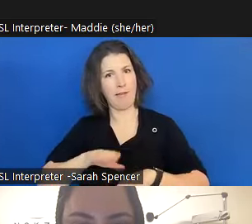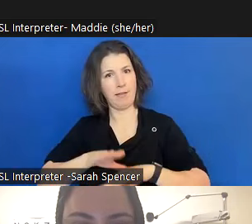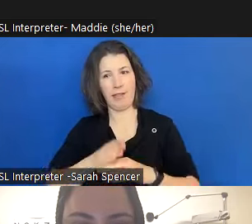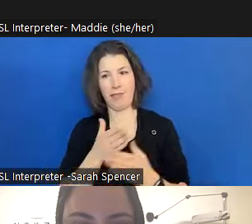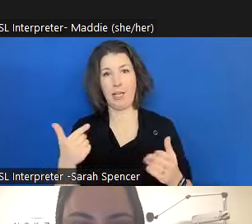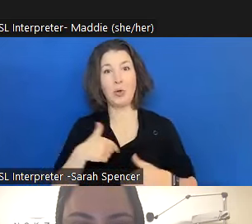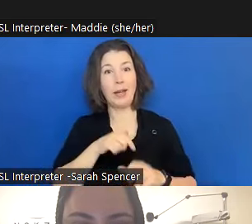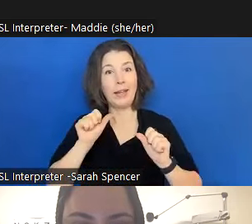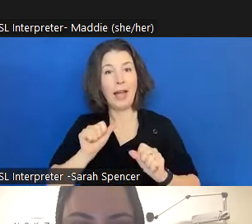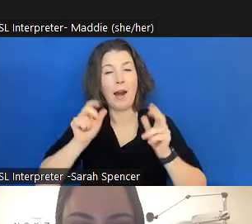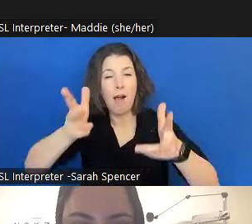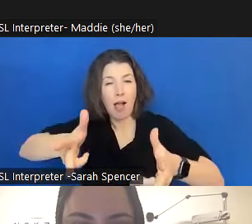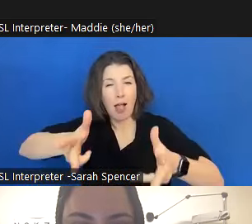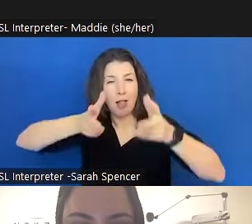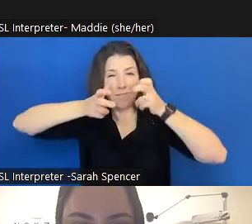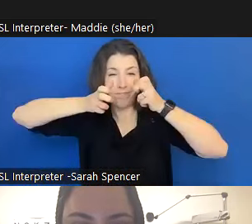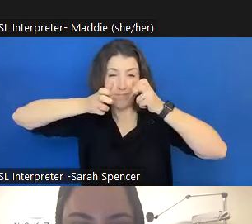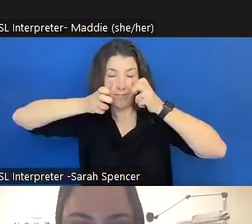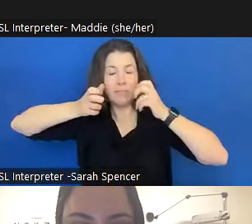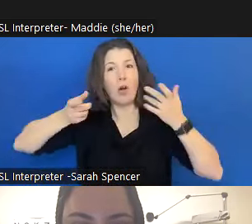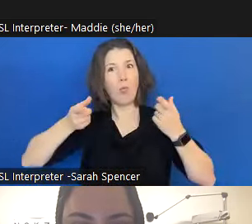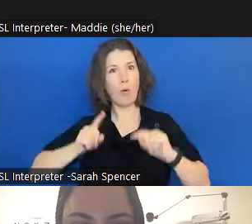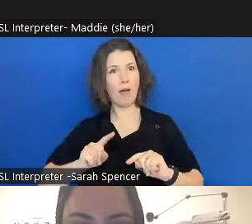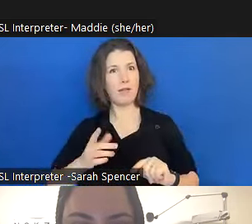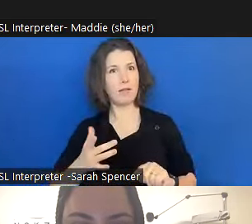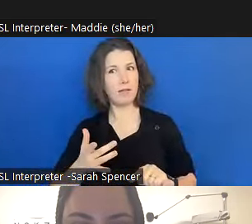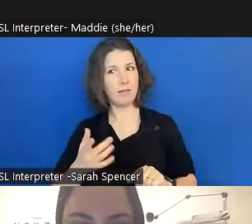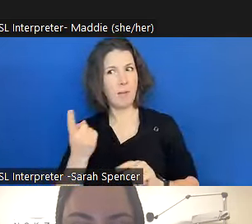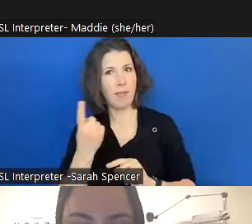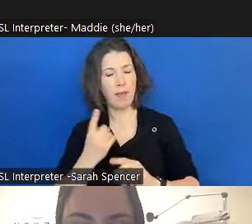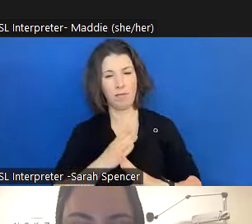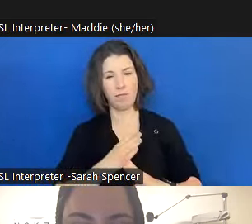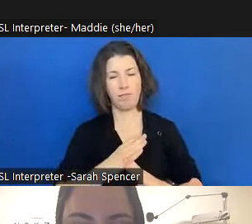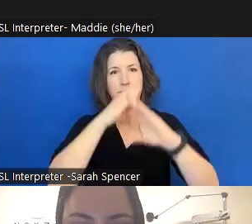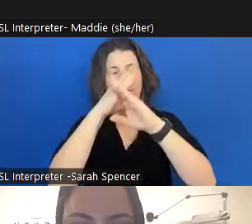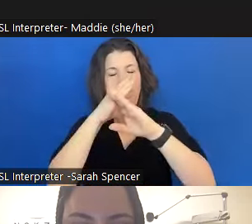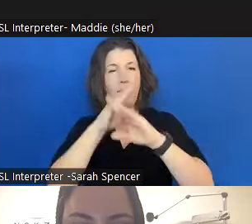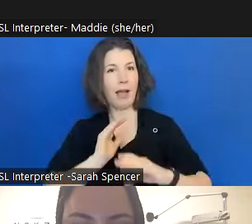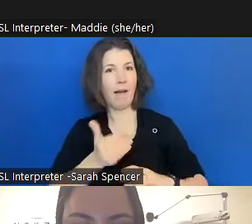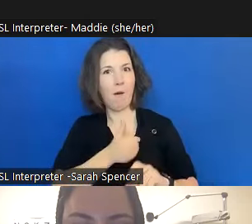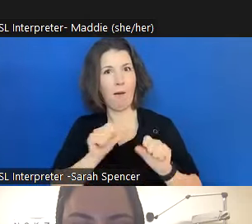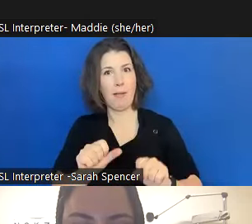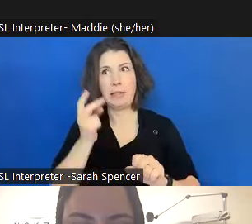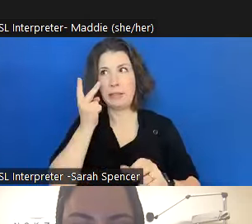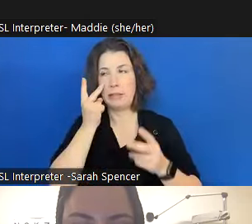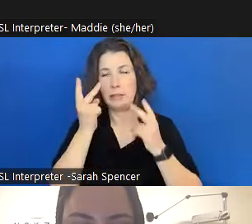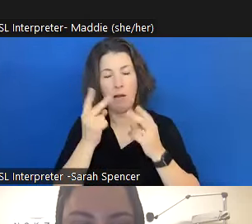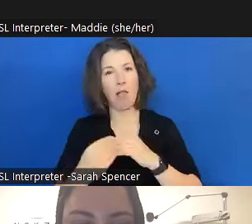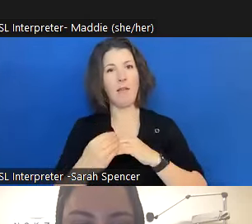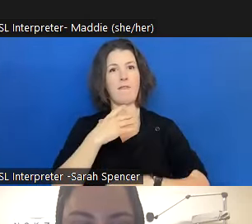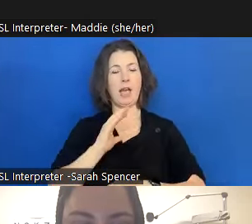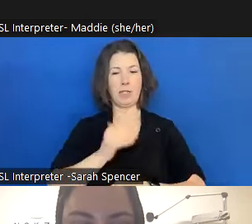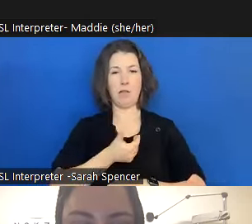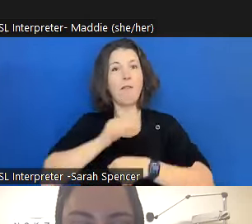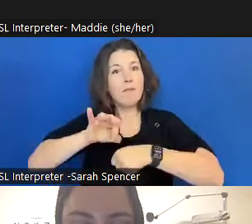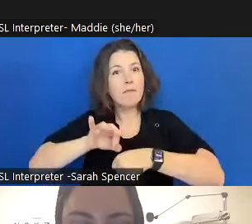in visually. So when something gets in the way of how we see, it starts to affect our visual